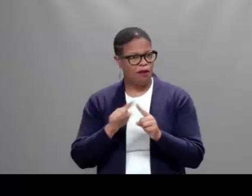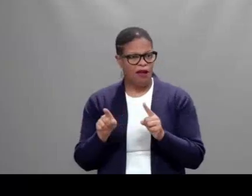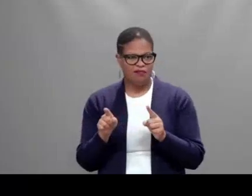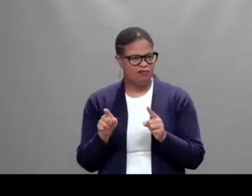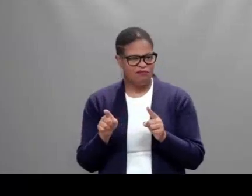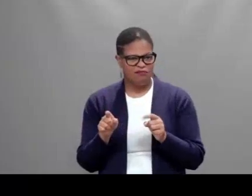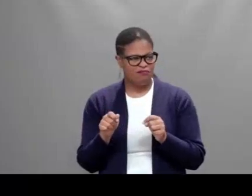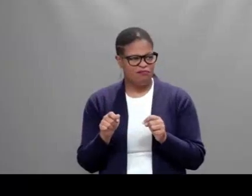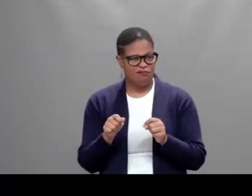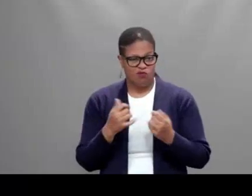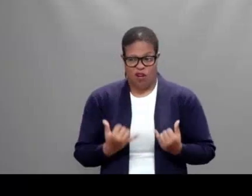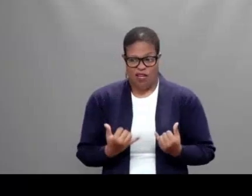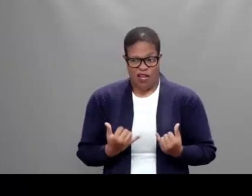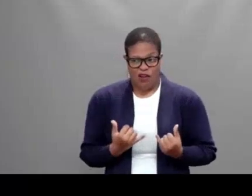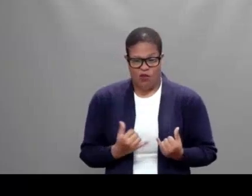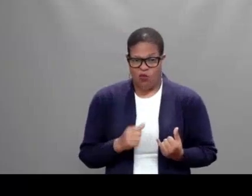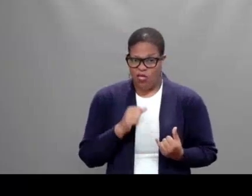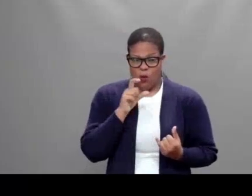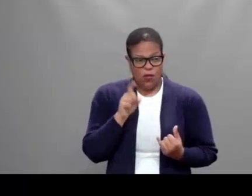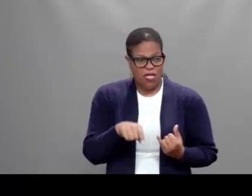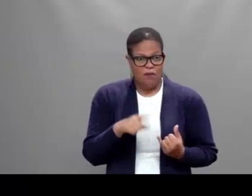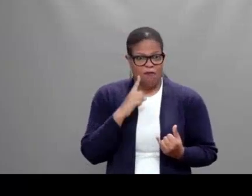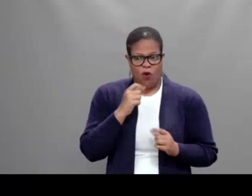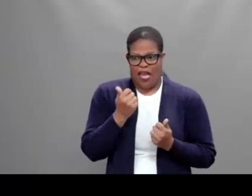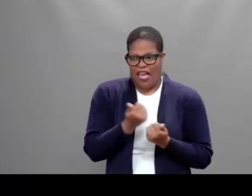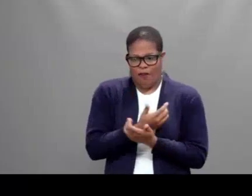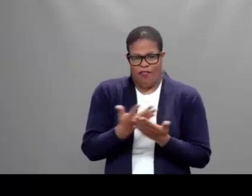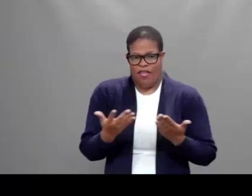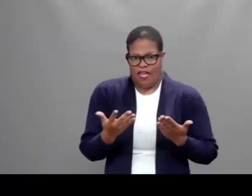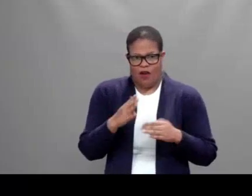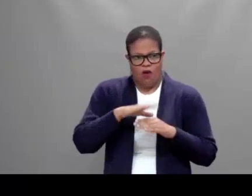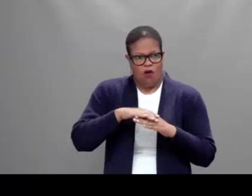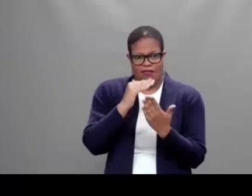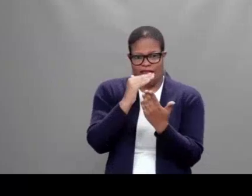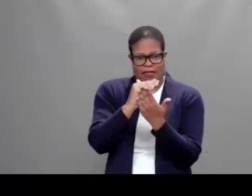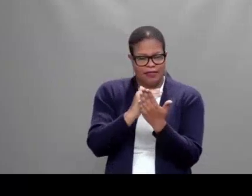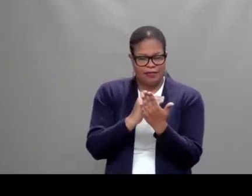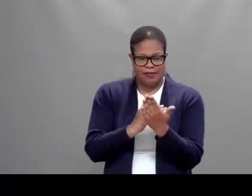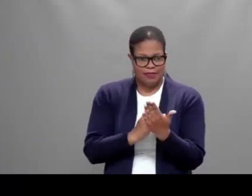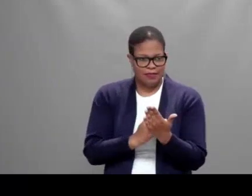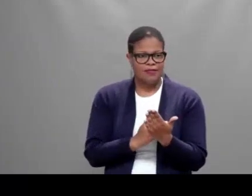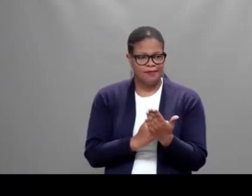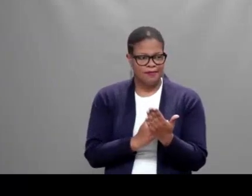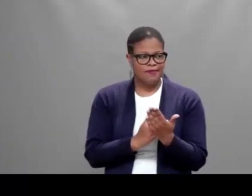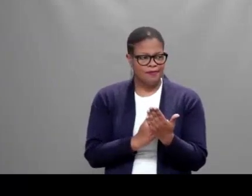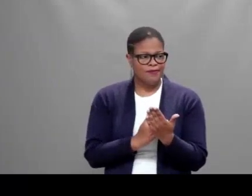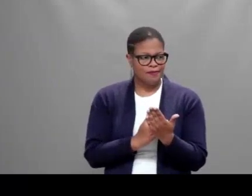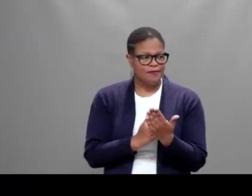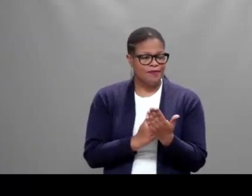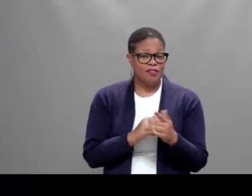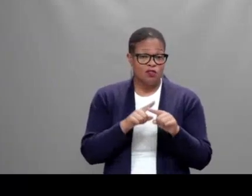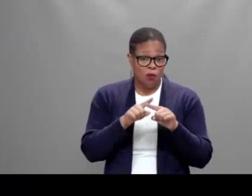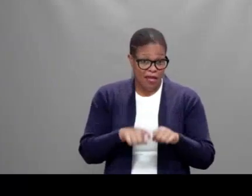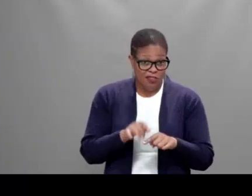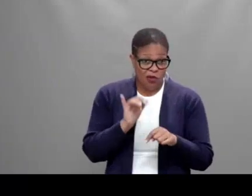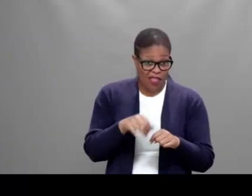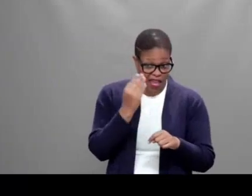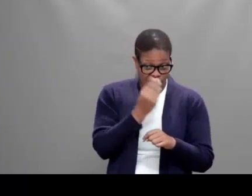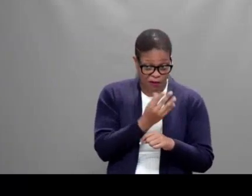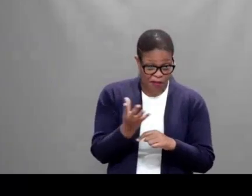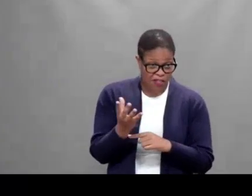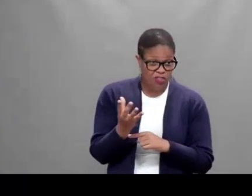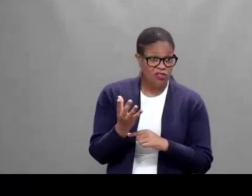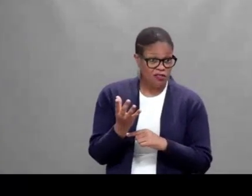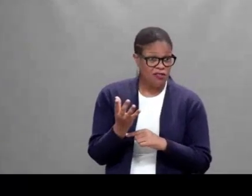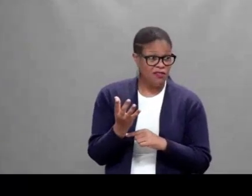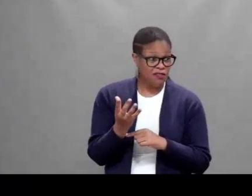But as it stands, we don't need them for everything that was on there. And so based on that